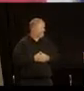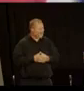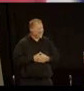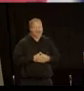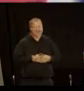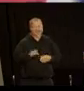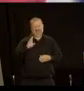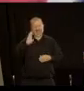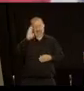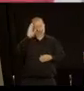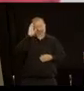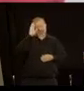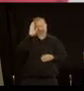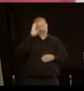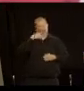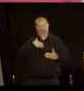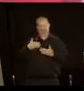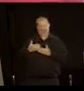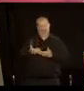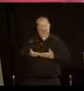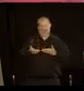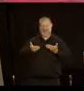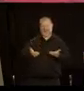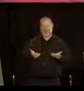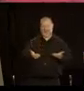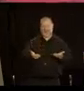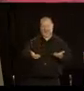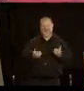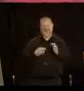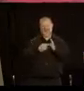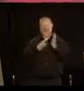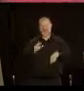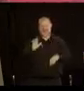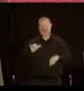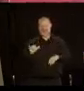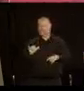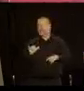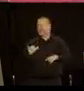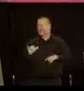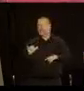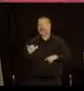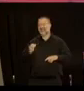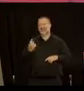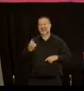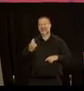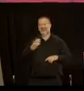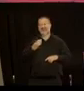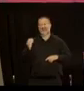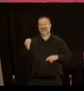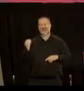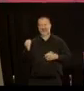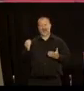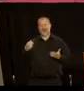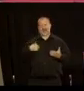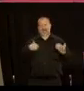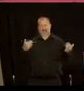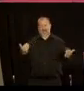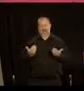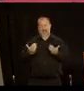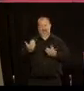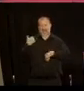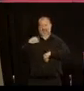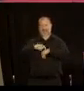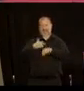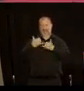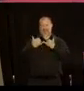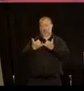Hello, I'll just show off the baby. This is mine and Representative Plakin. And when I was here last time